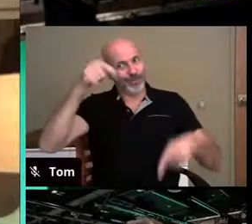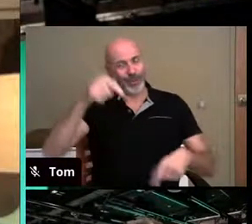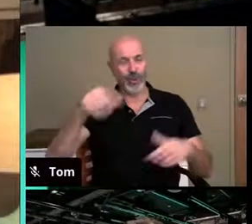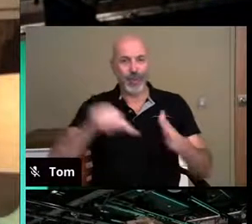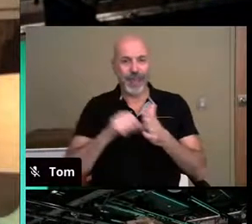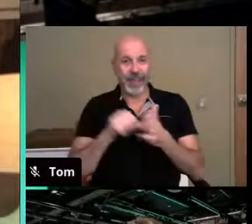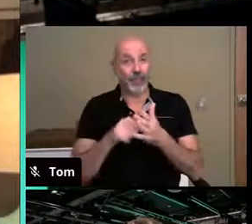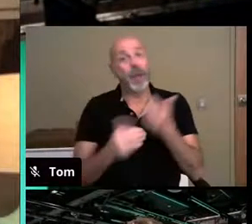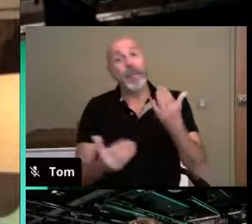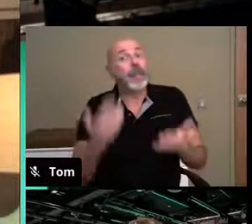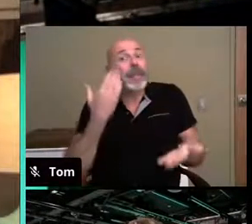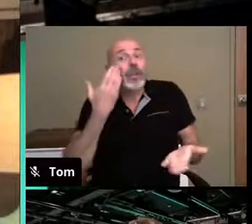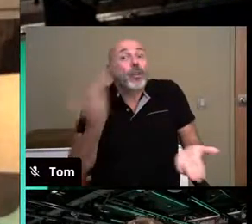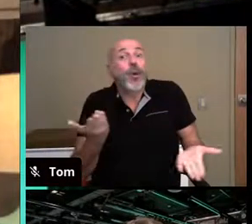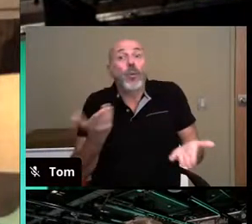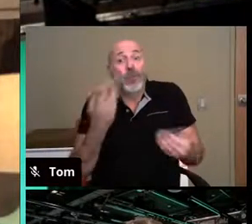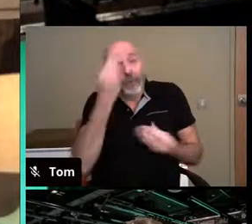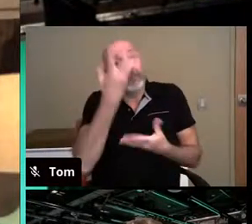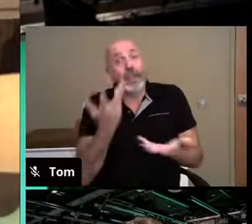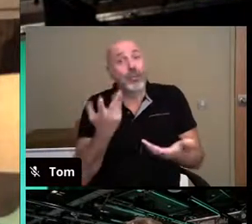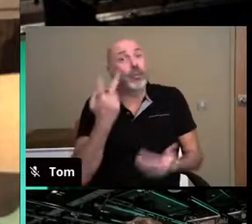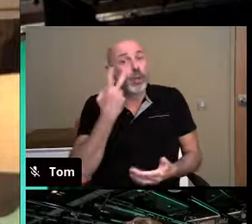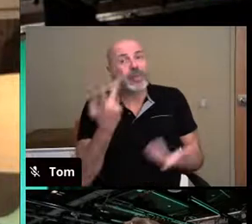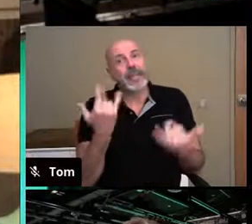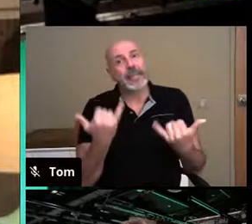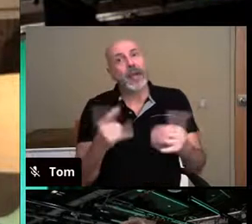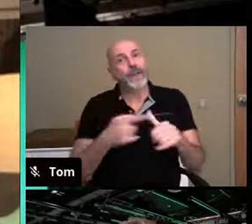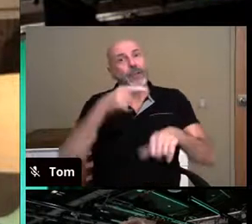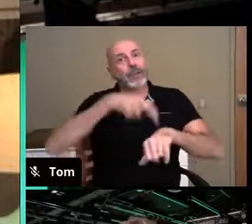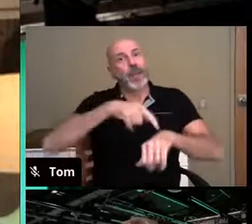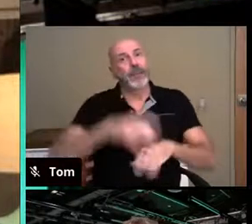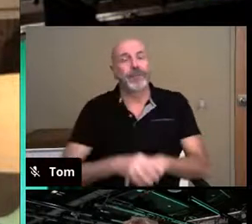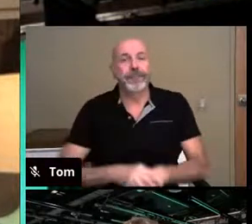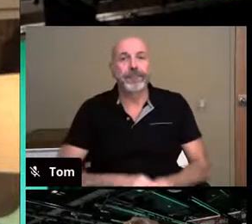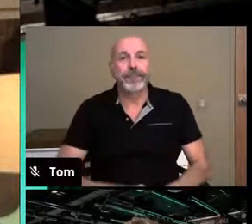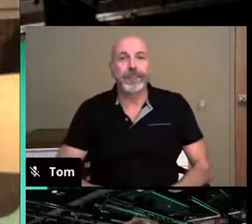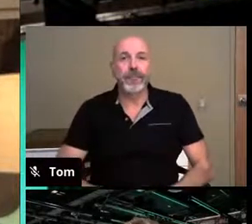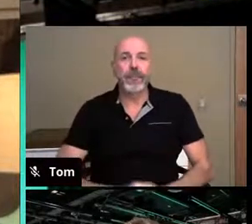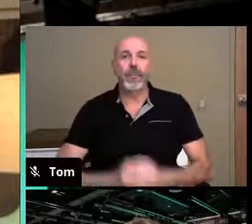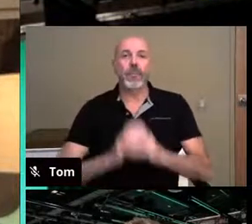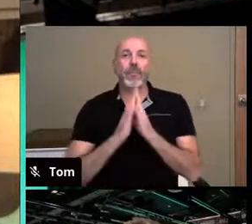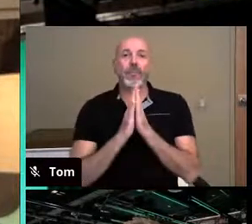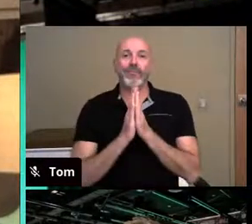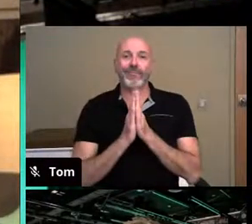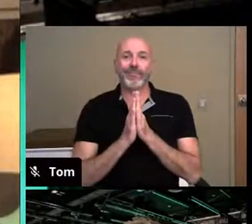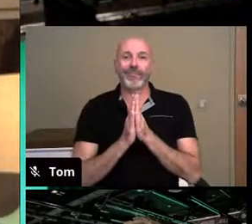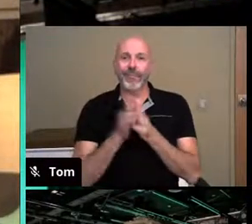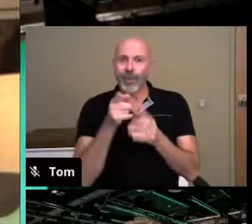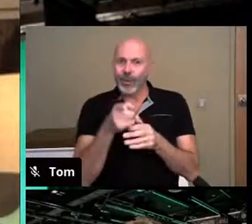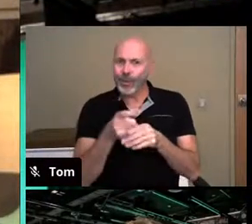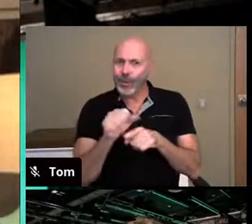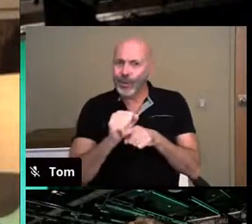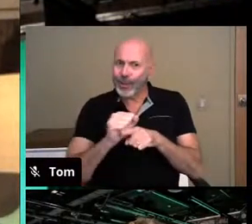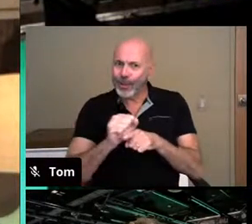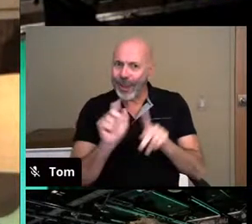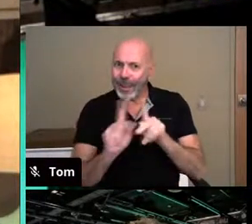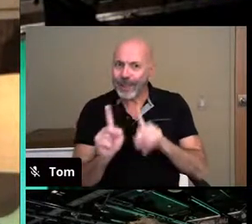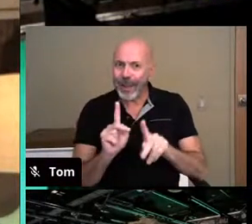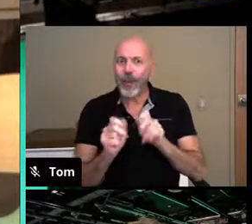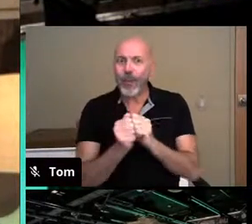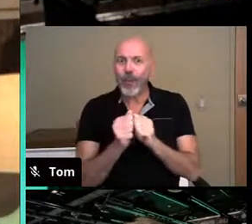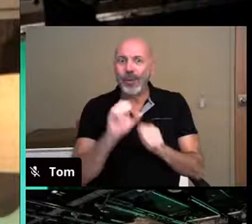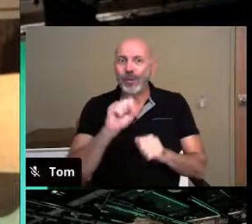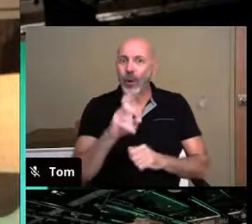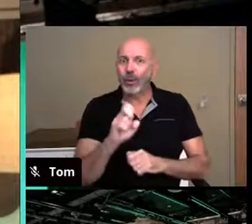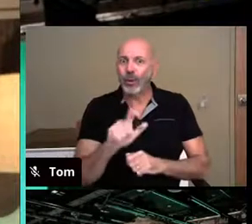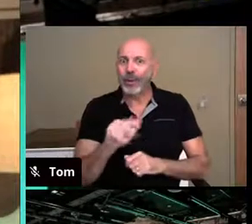wouldn't necessarily know that information. So you've been training people in social media, but we